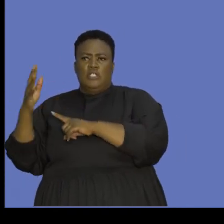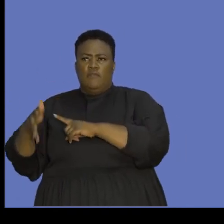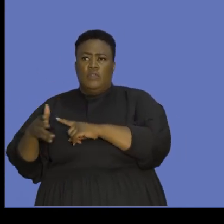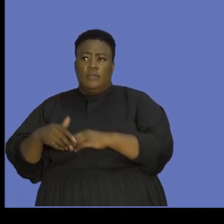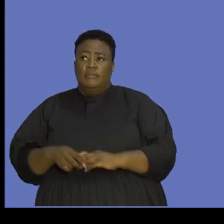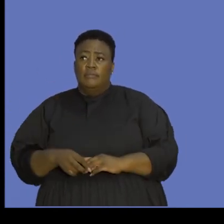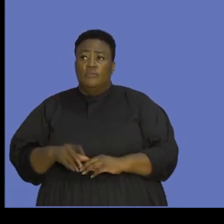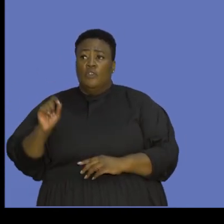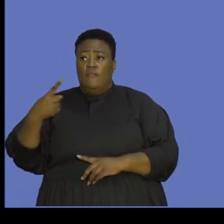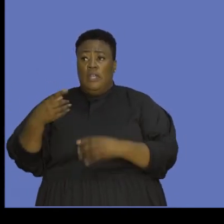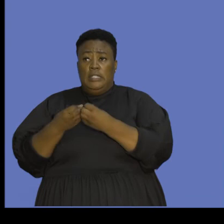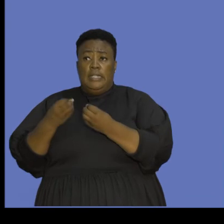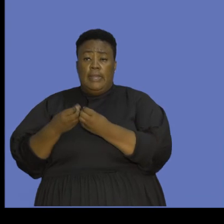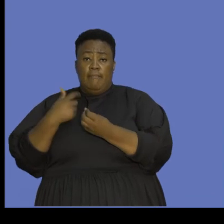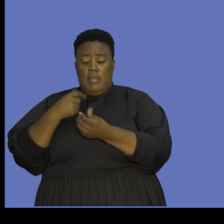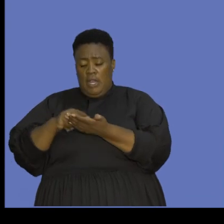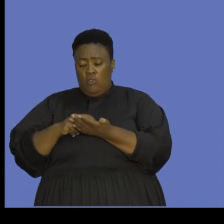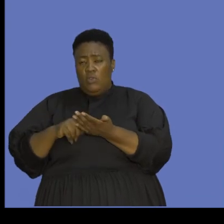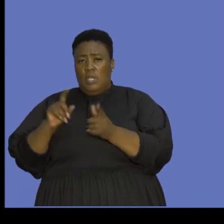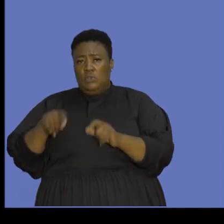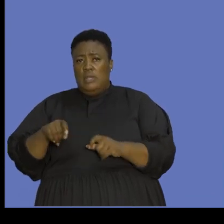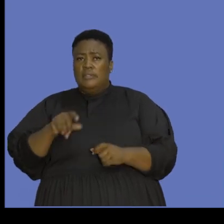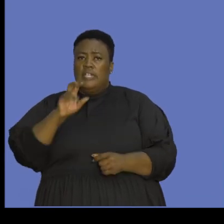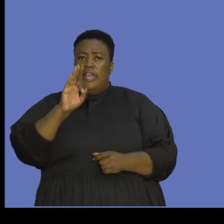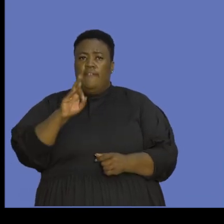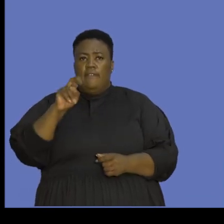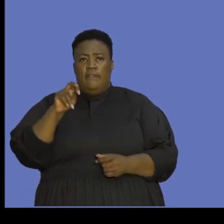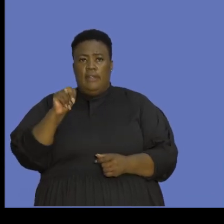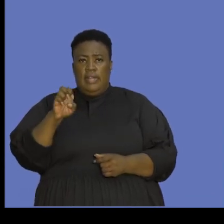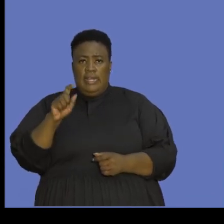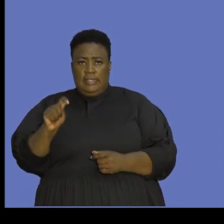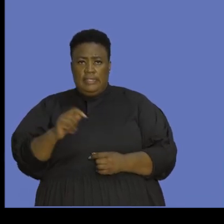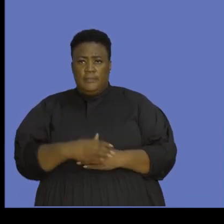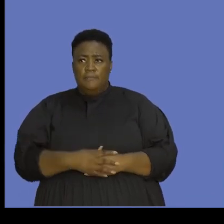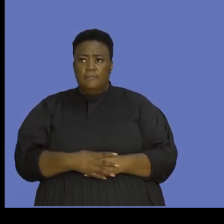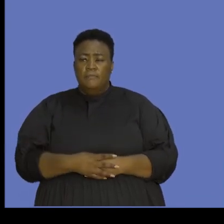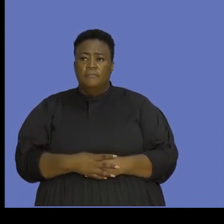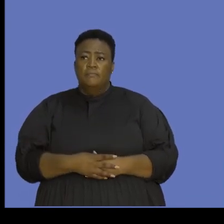positive. So the first thing I need to calculate is F net,